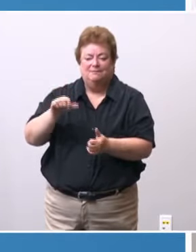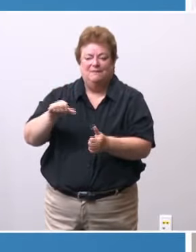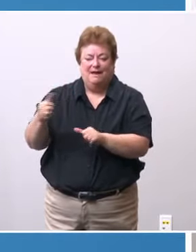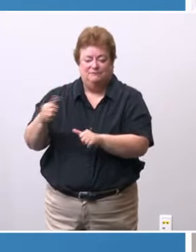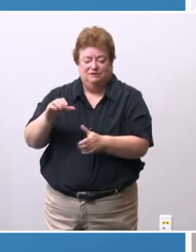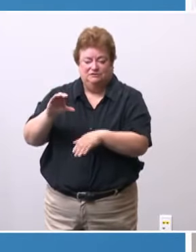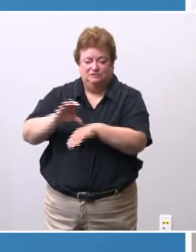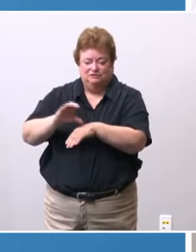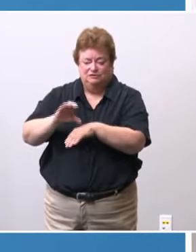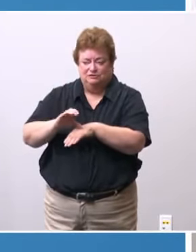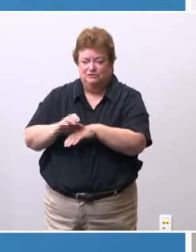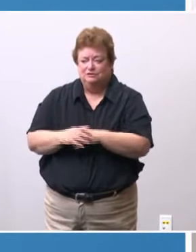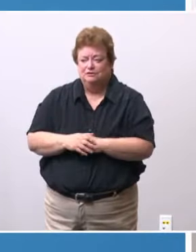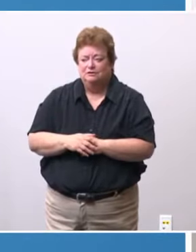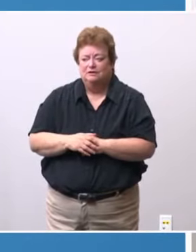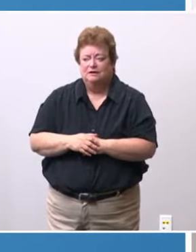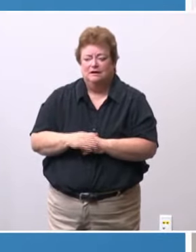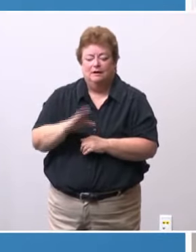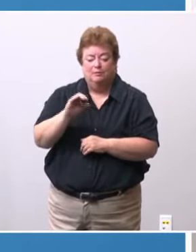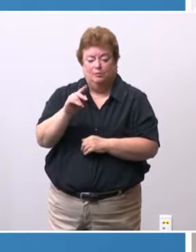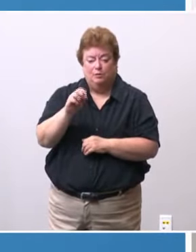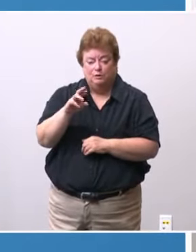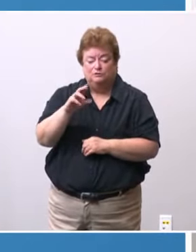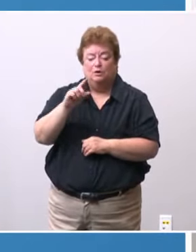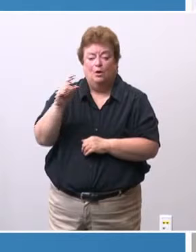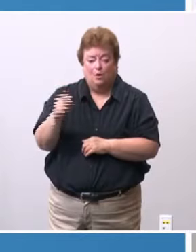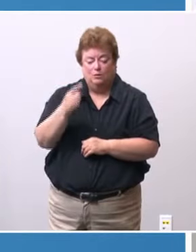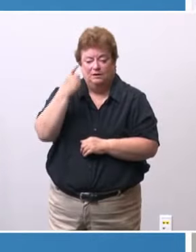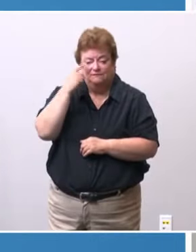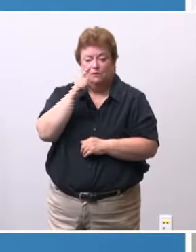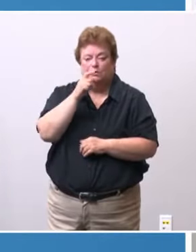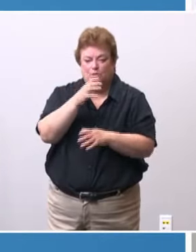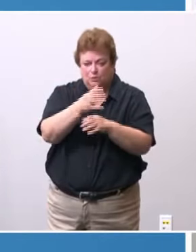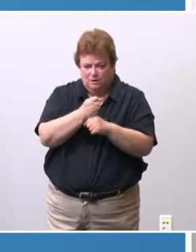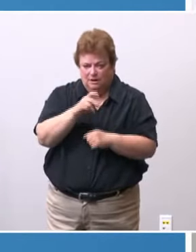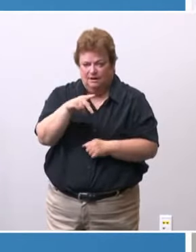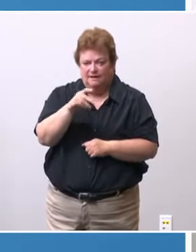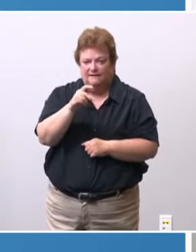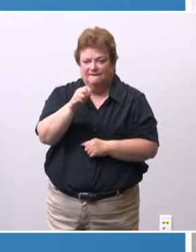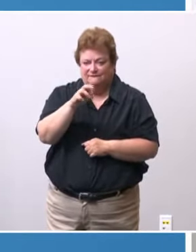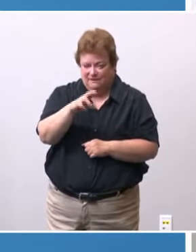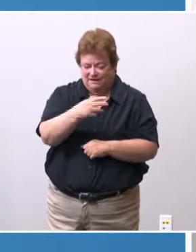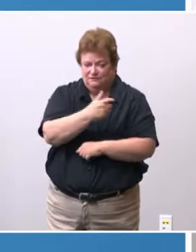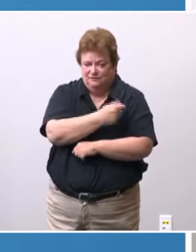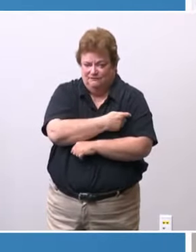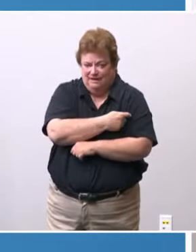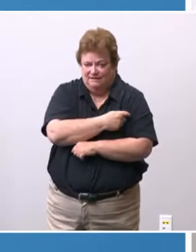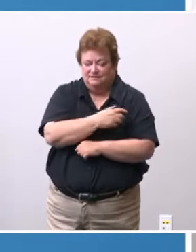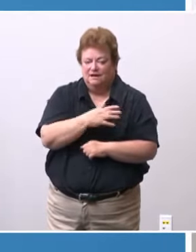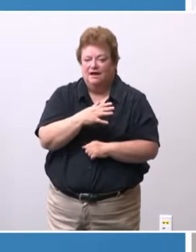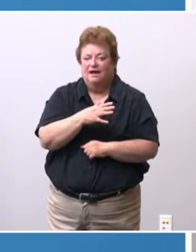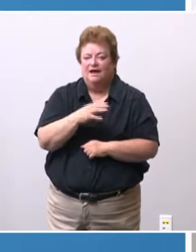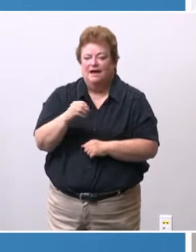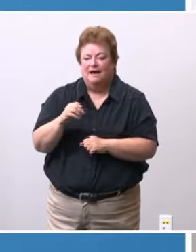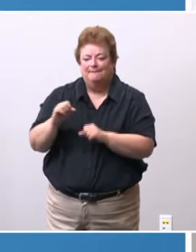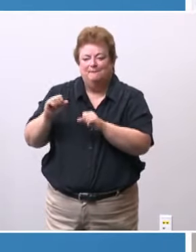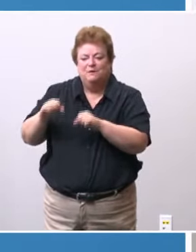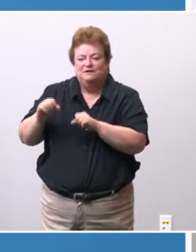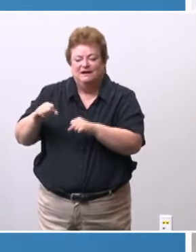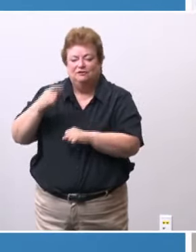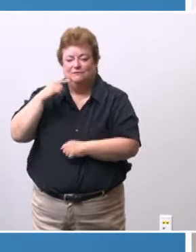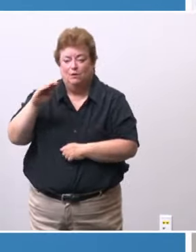Again, the booster doses are only for those who have received Pfizer vaccine, Potential booster dose recommendations